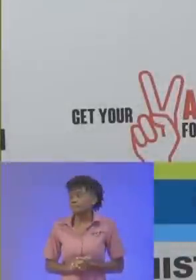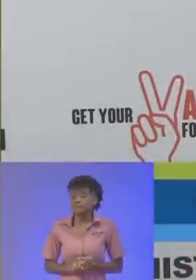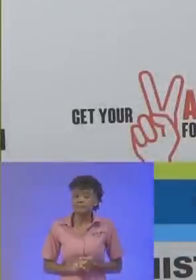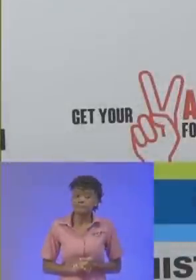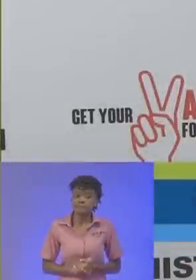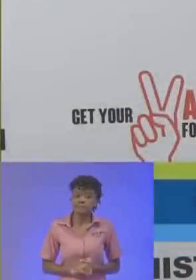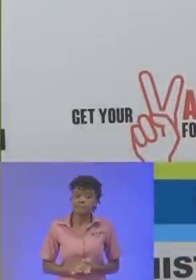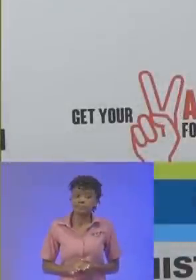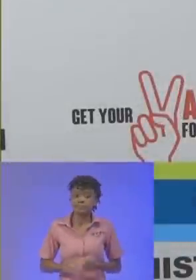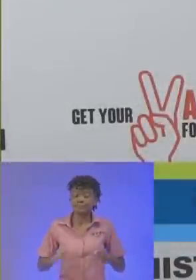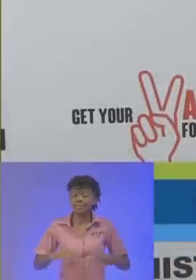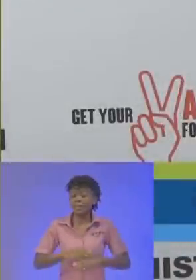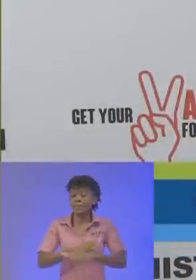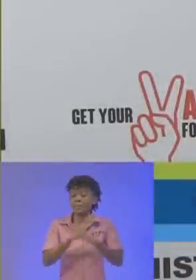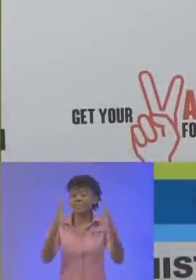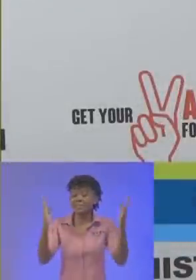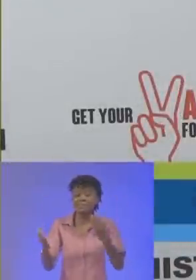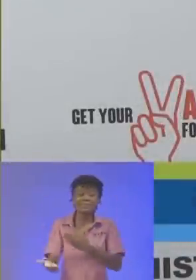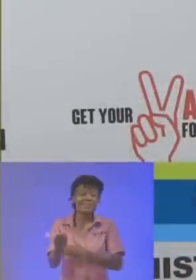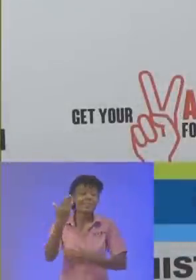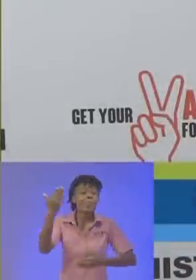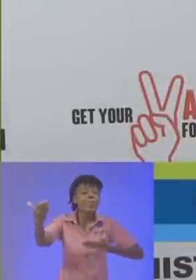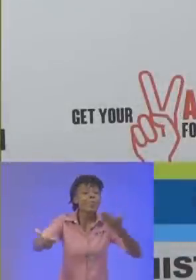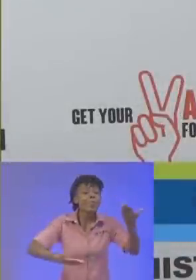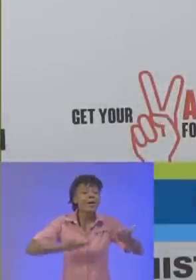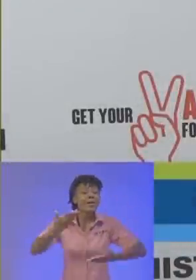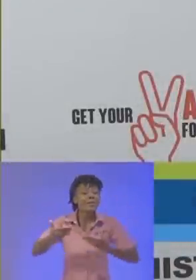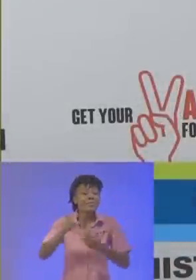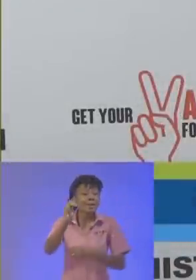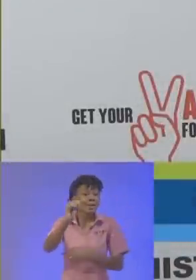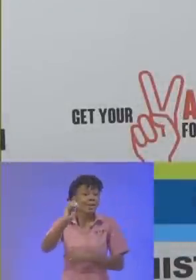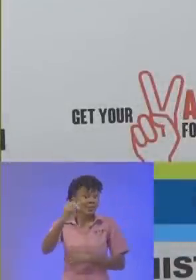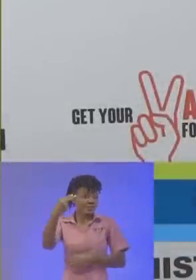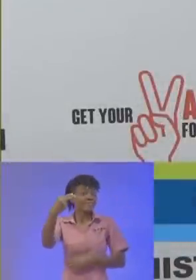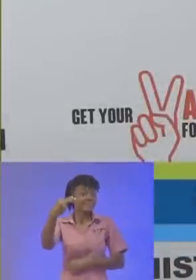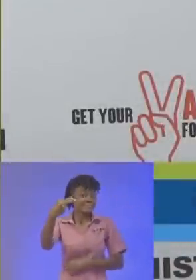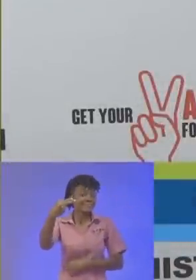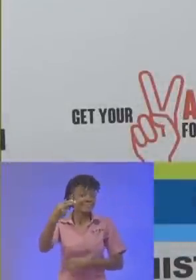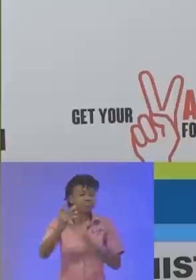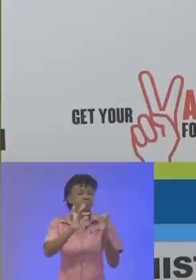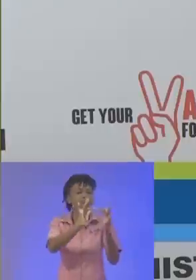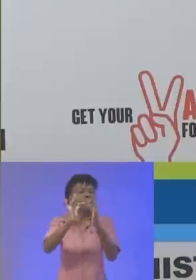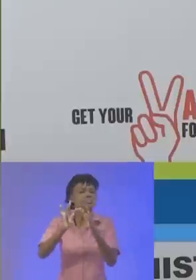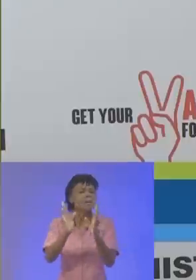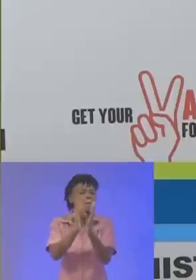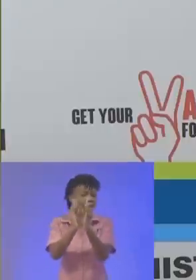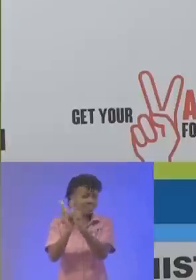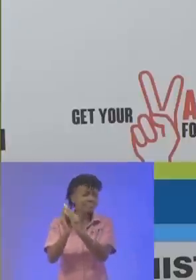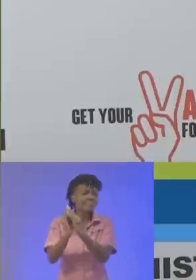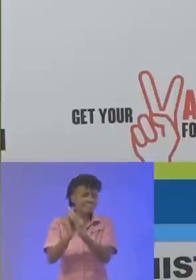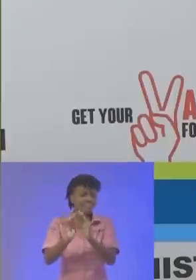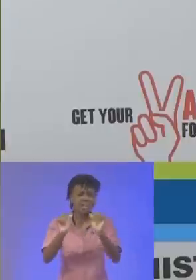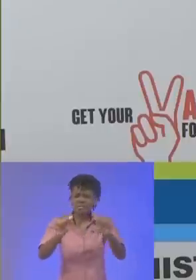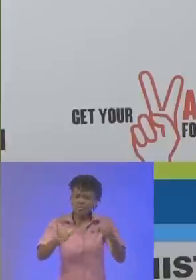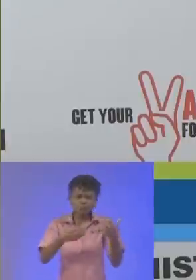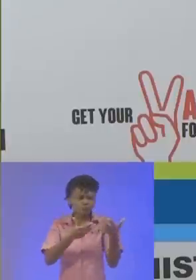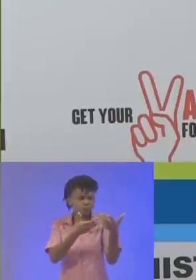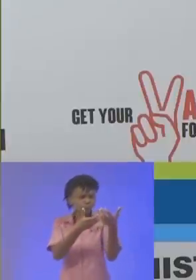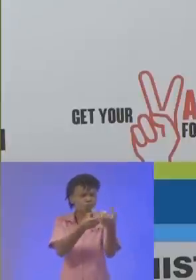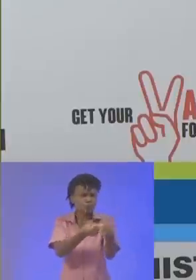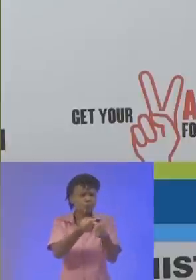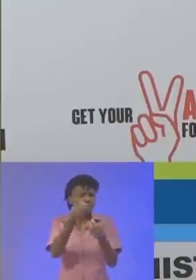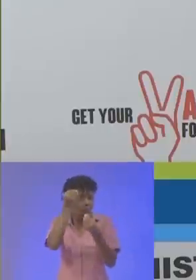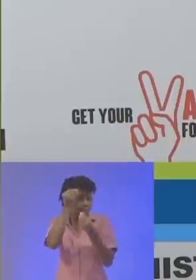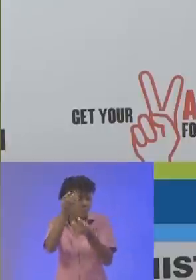Good day and welcome to the Ministry of Health's virtual media conference, which is your trusted source of COVID-19 information